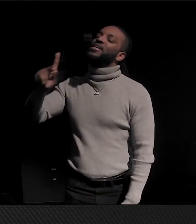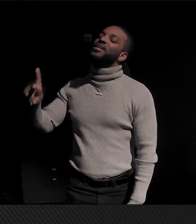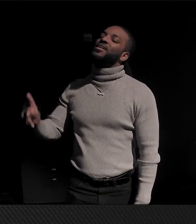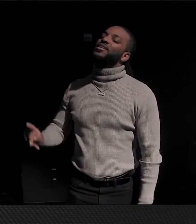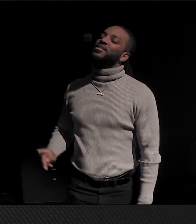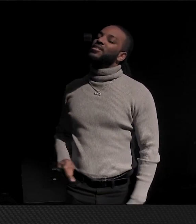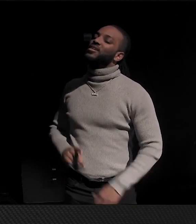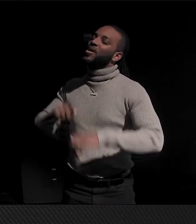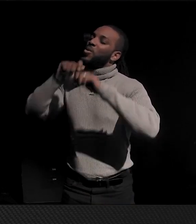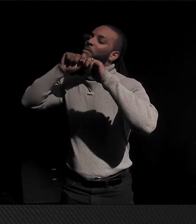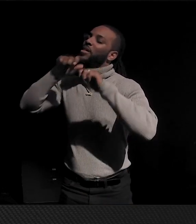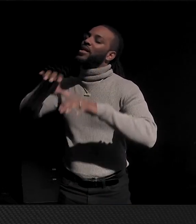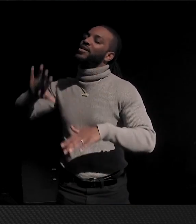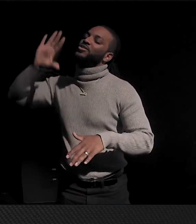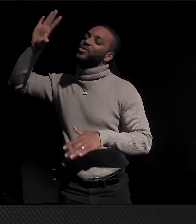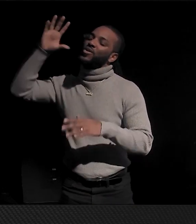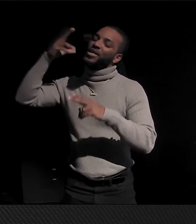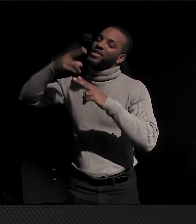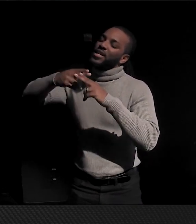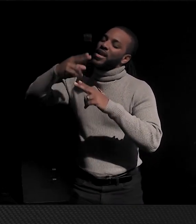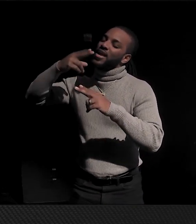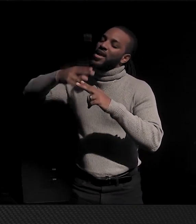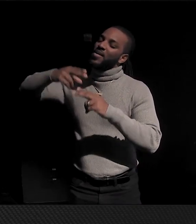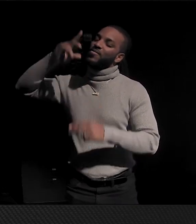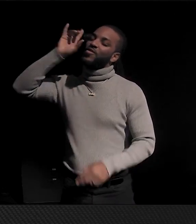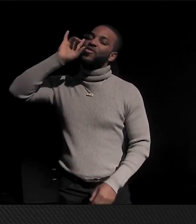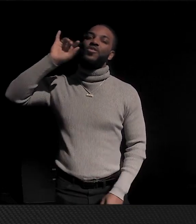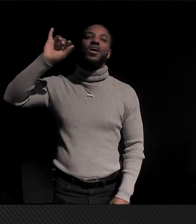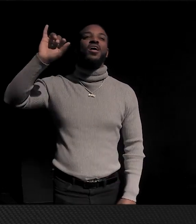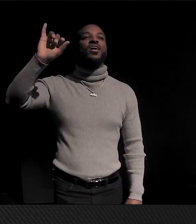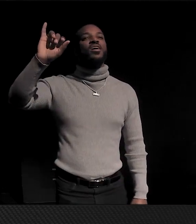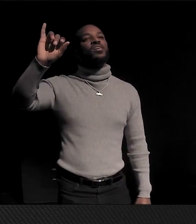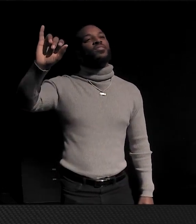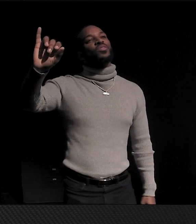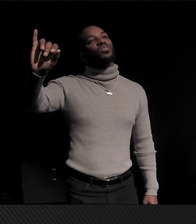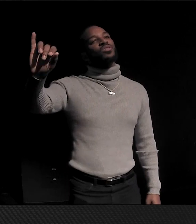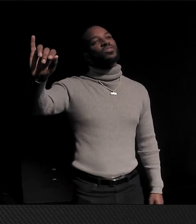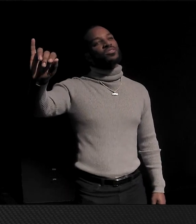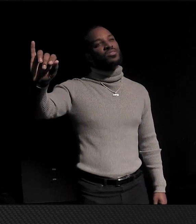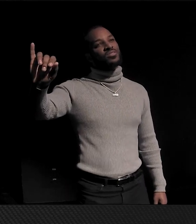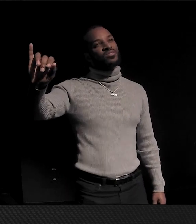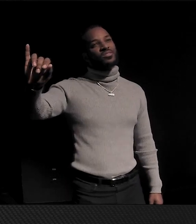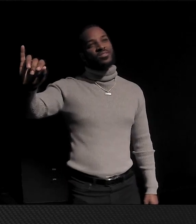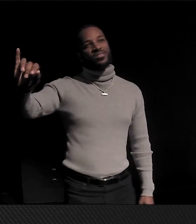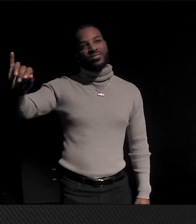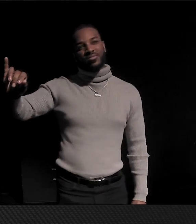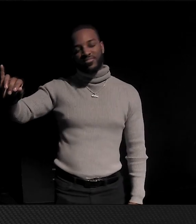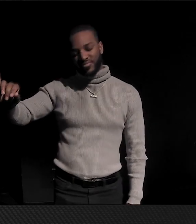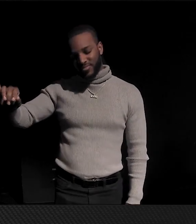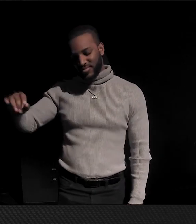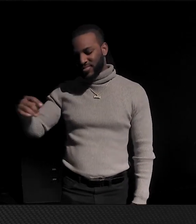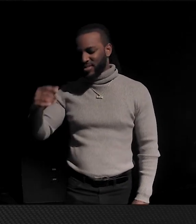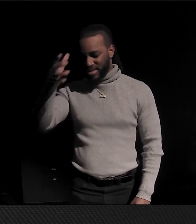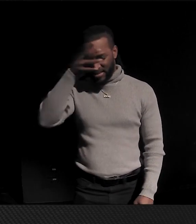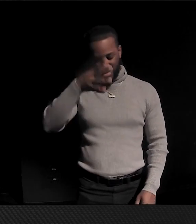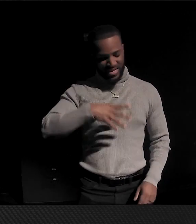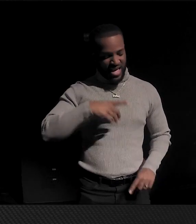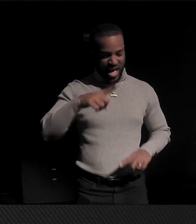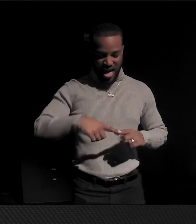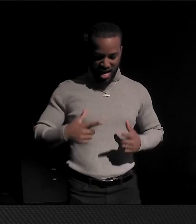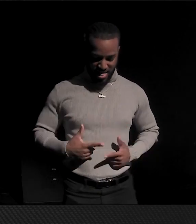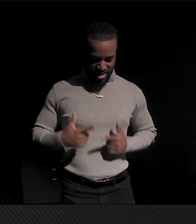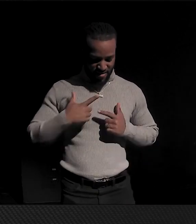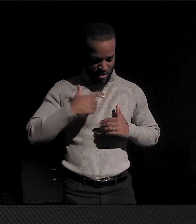my King. I'll bless your name forever. For man shall